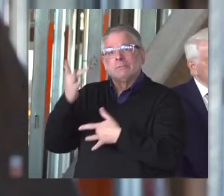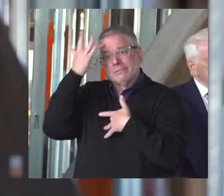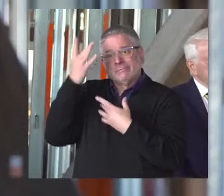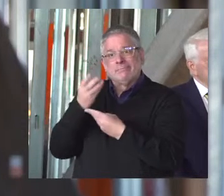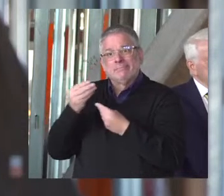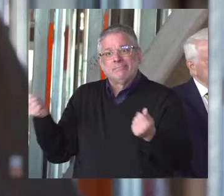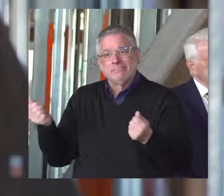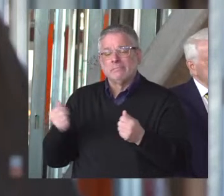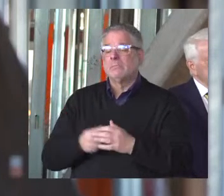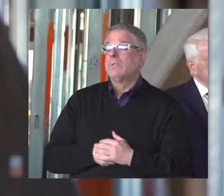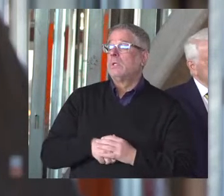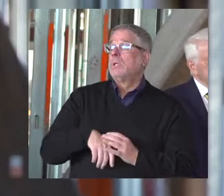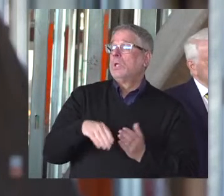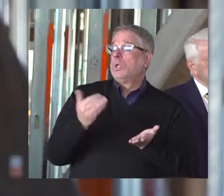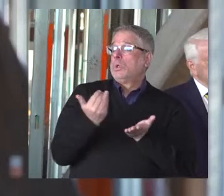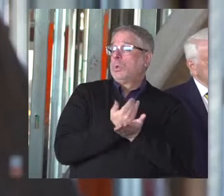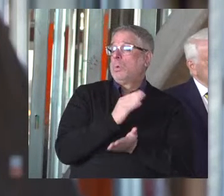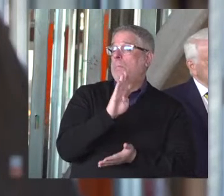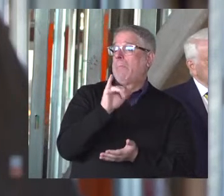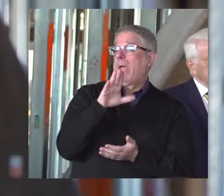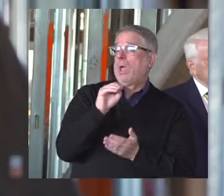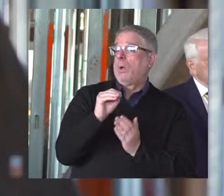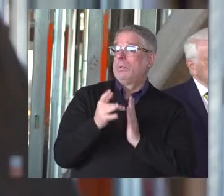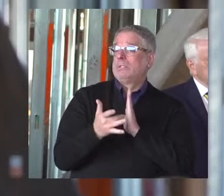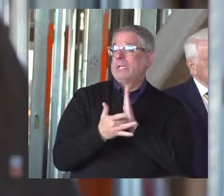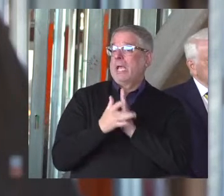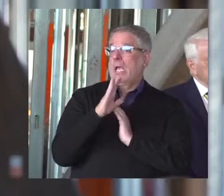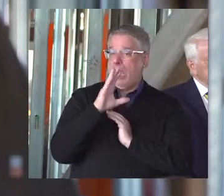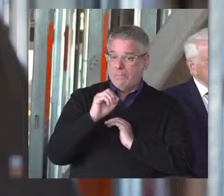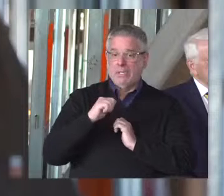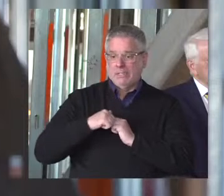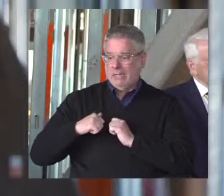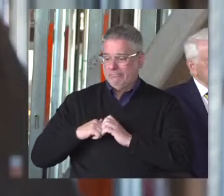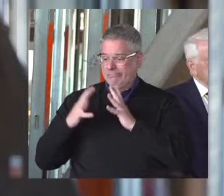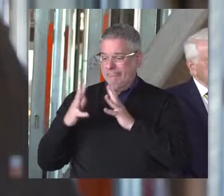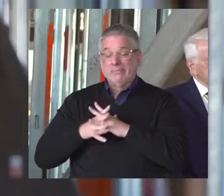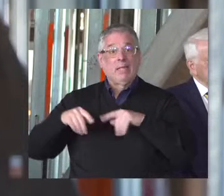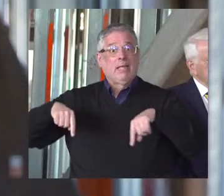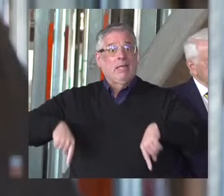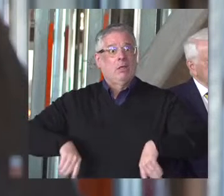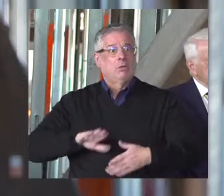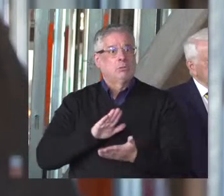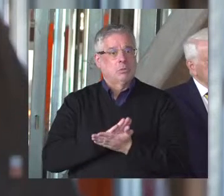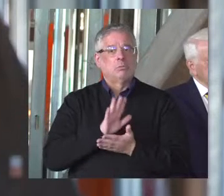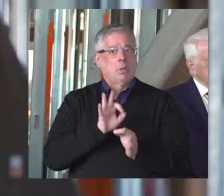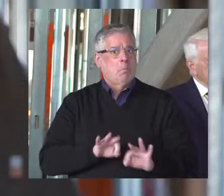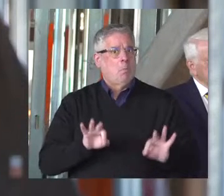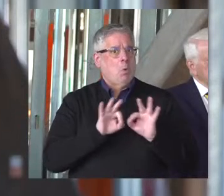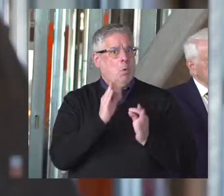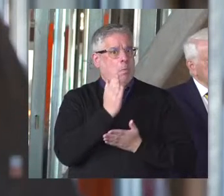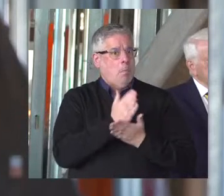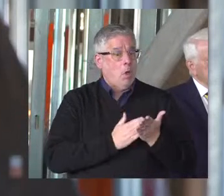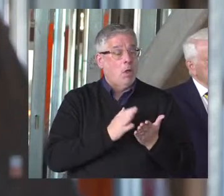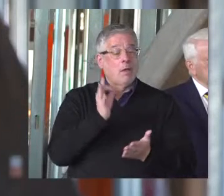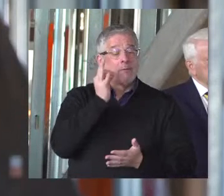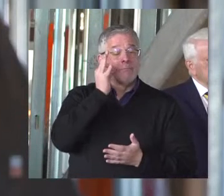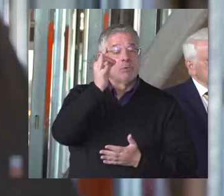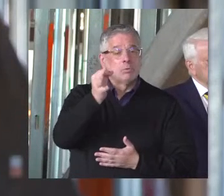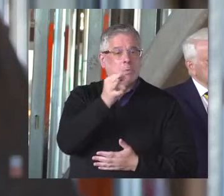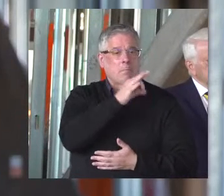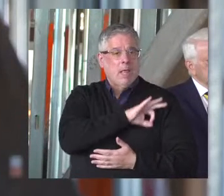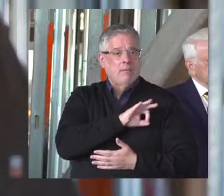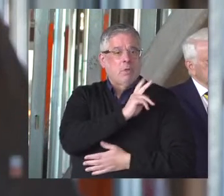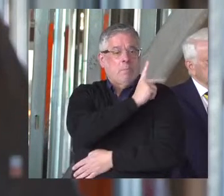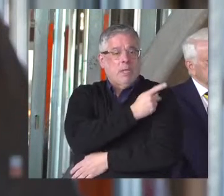intellectual property, new biotech companies that can be incubated on site, a critical feature, and eventually great benefit